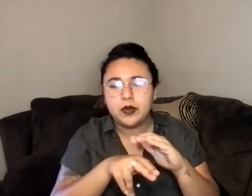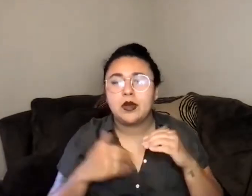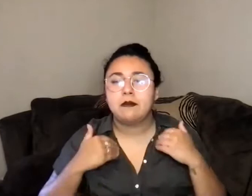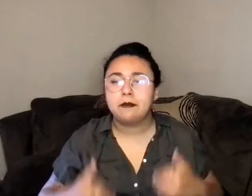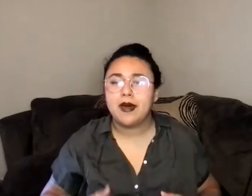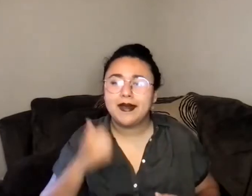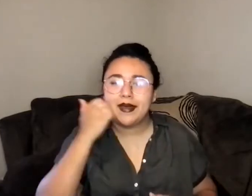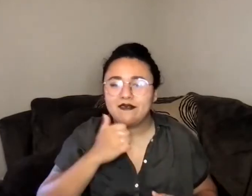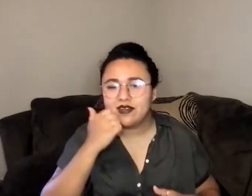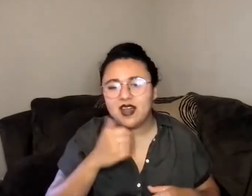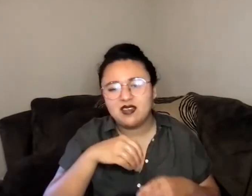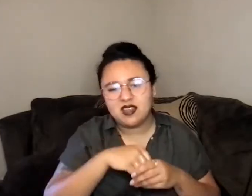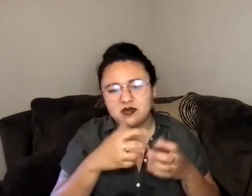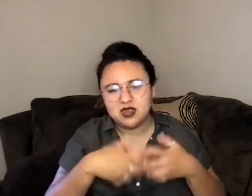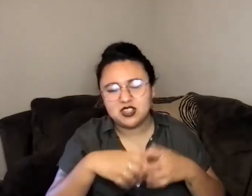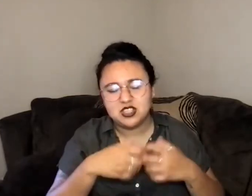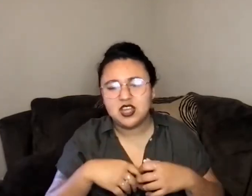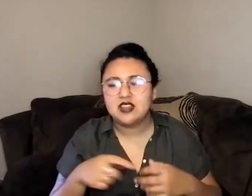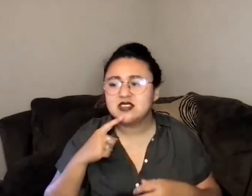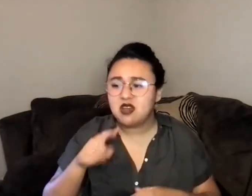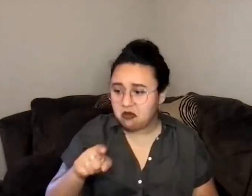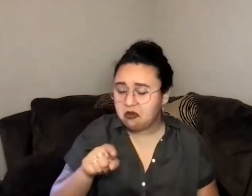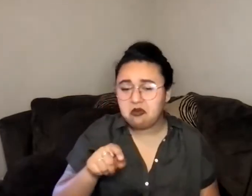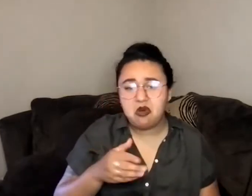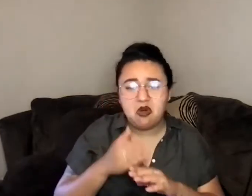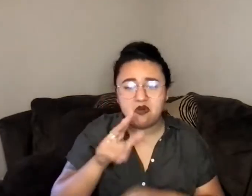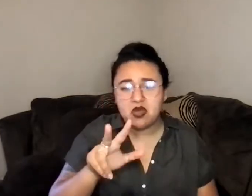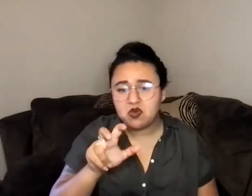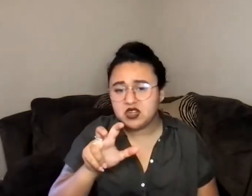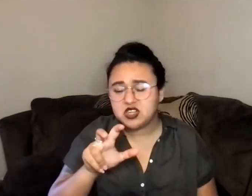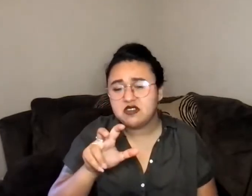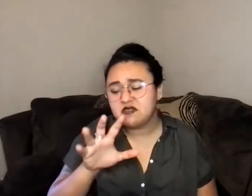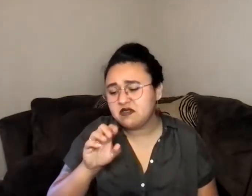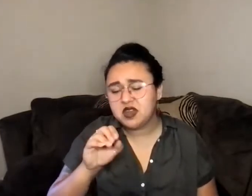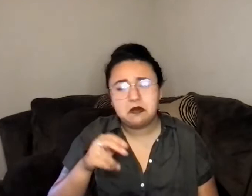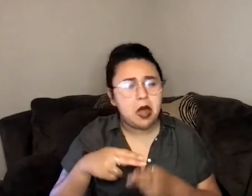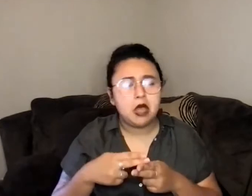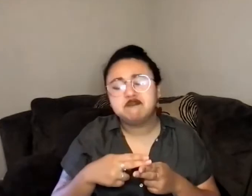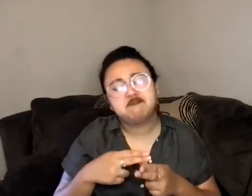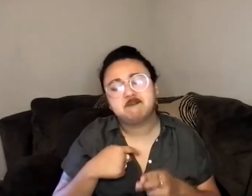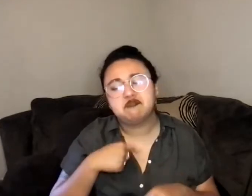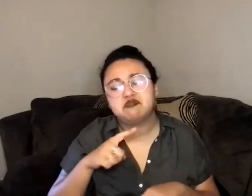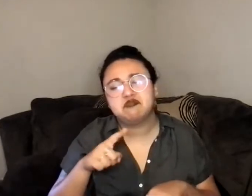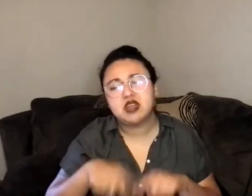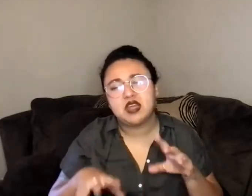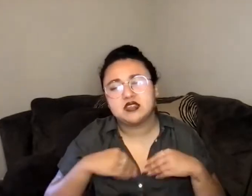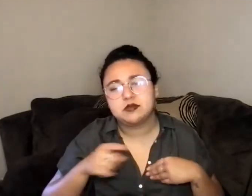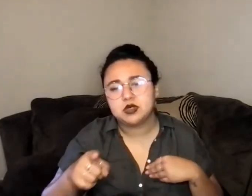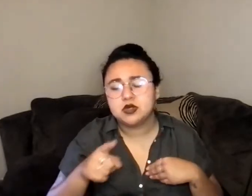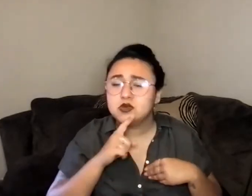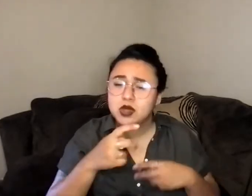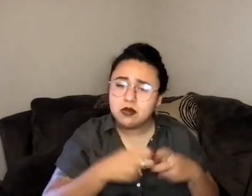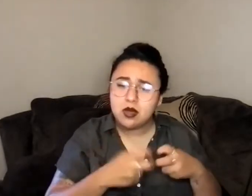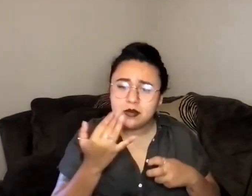over 350 pounds, they were like, nope, sorry, we're not going to do it, which is really problematic, for the individual